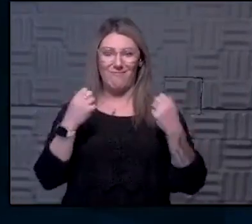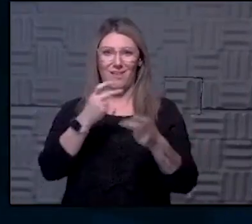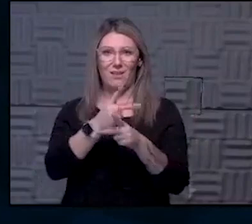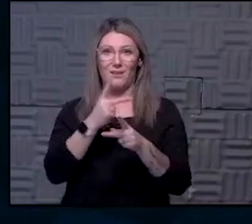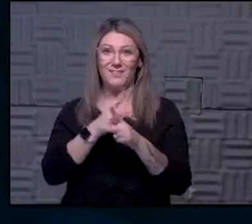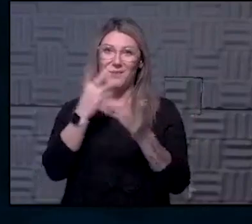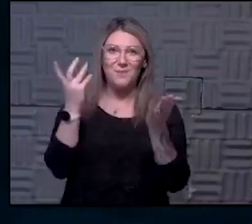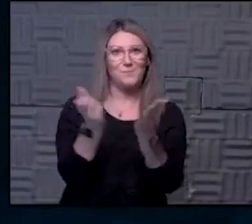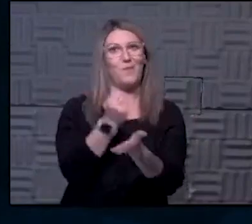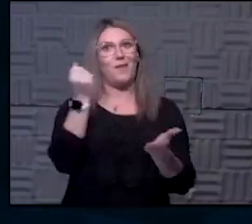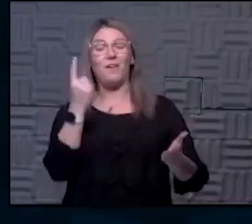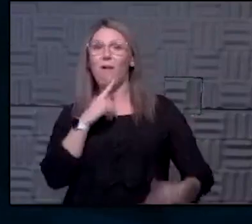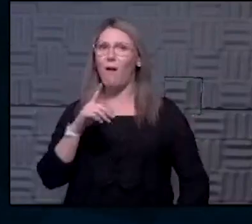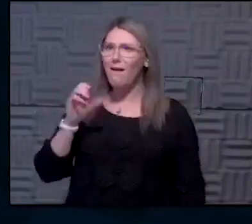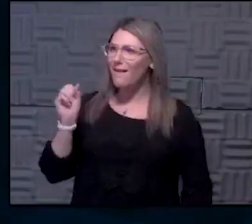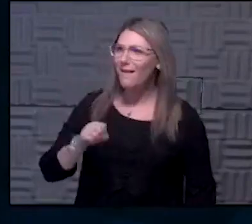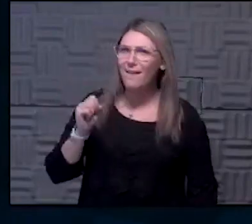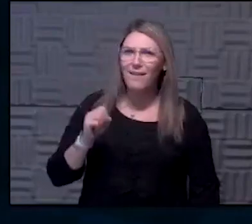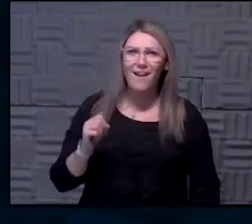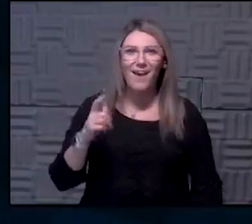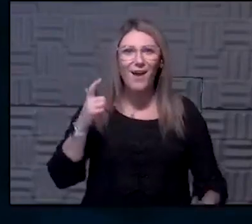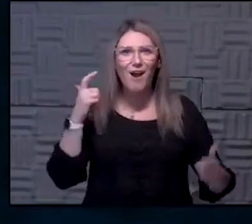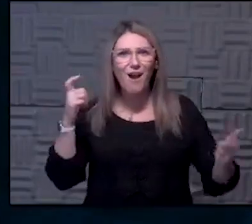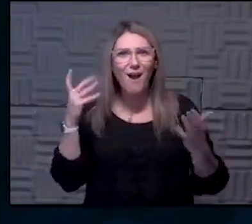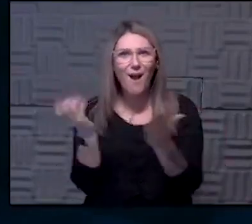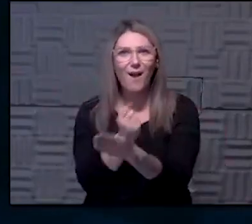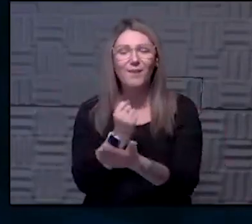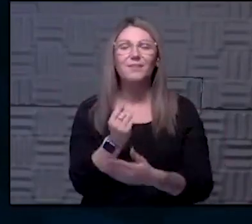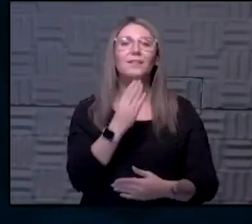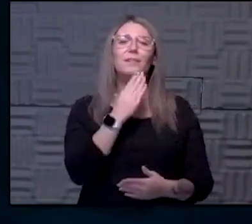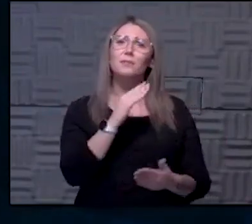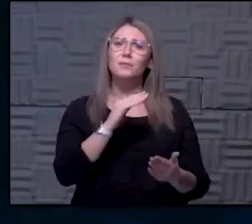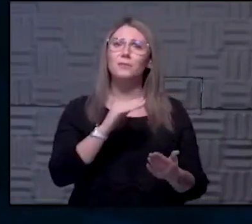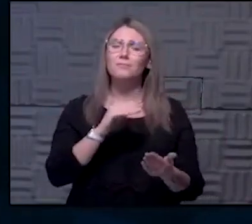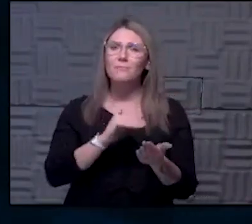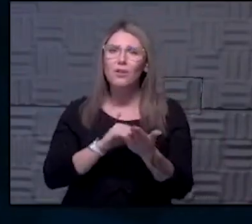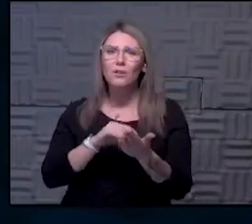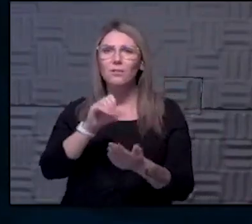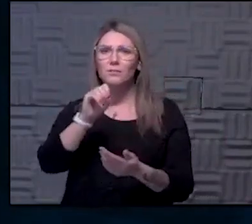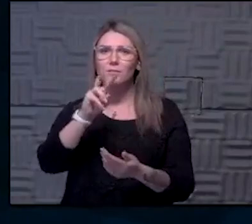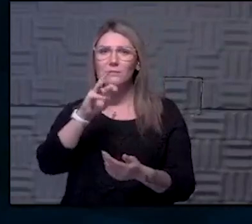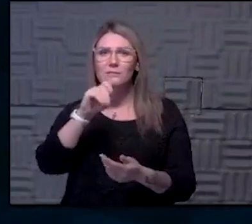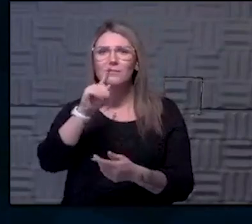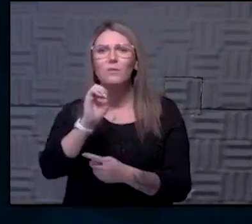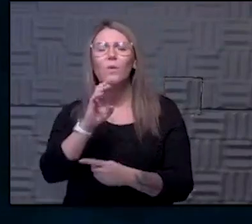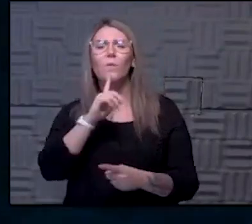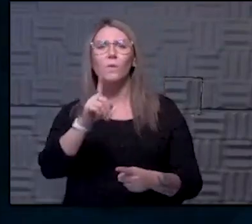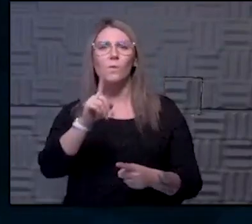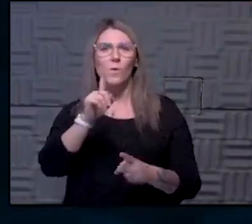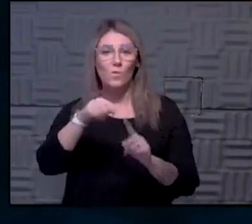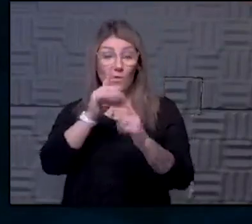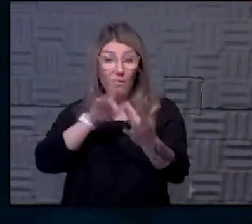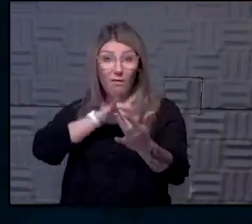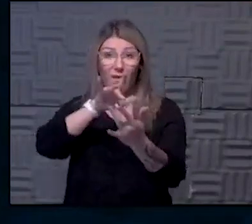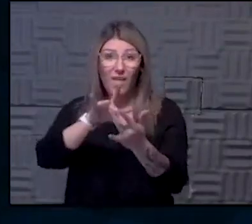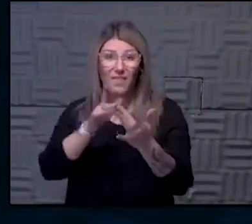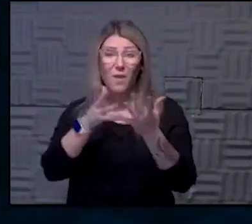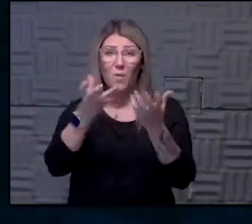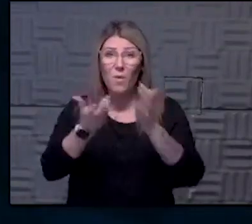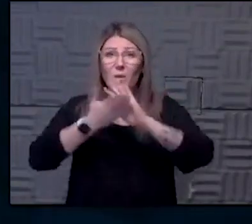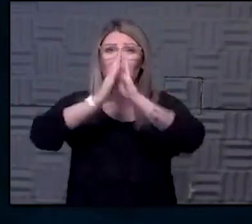big win. And Dr. Stowe, tell me a little bit, are you guys seeing the same thing with people that once you reach out, they want to get more